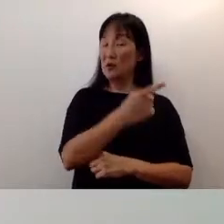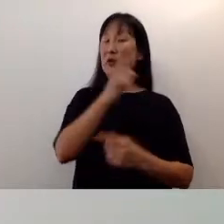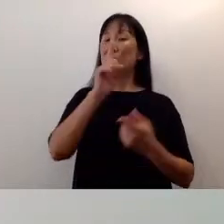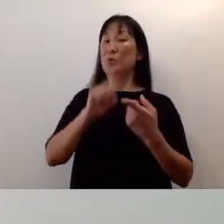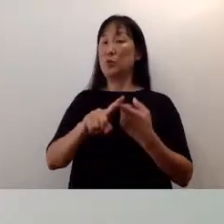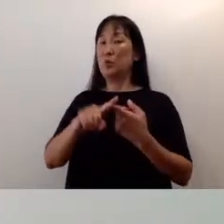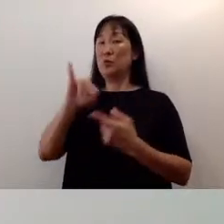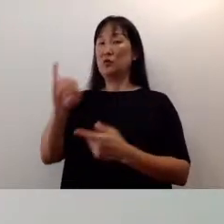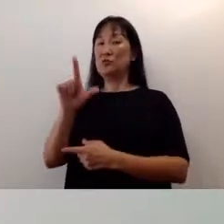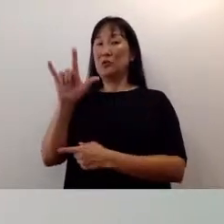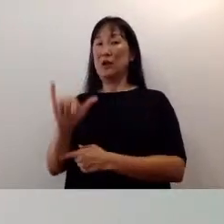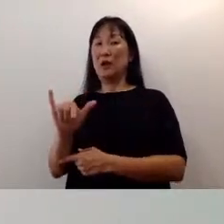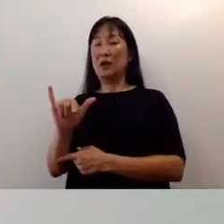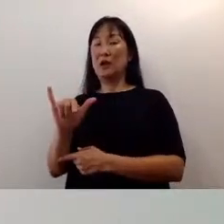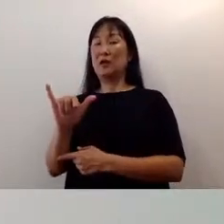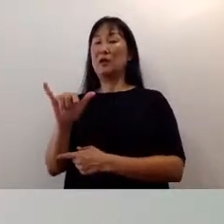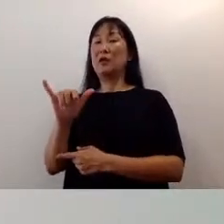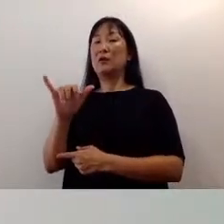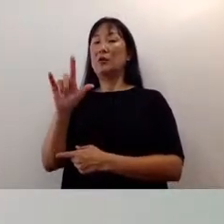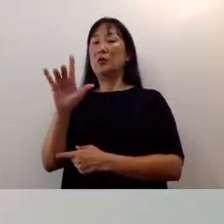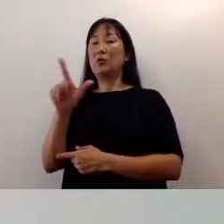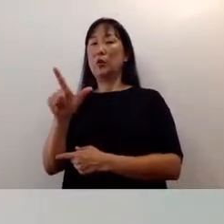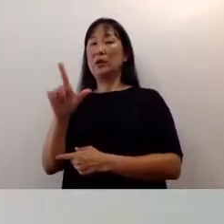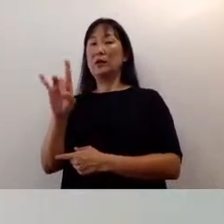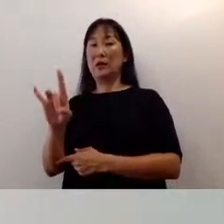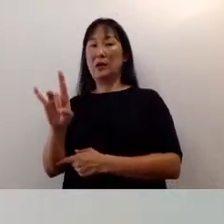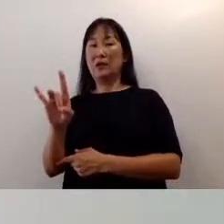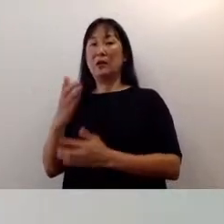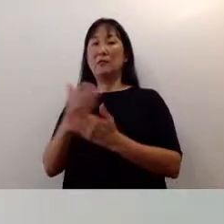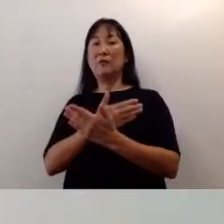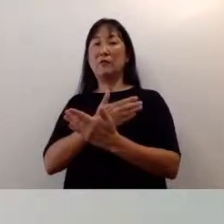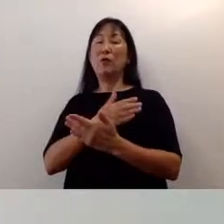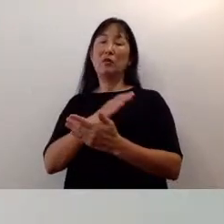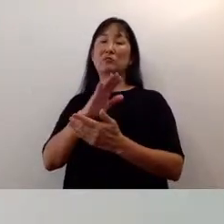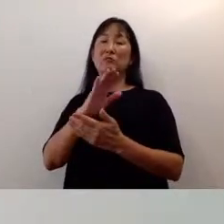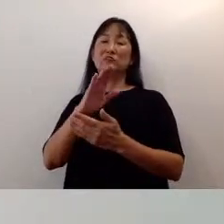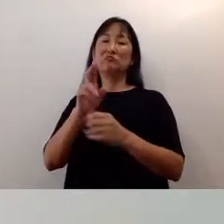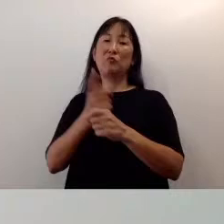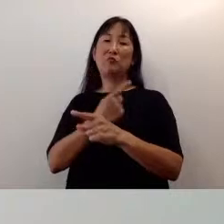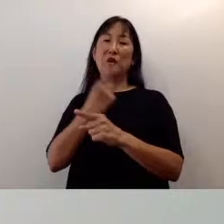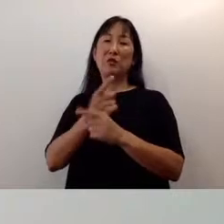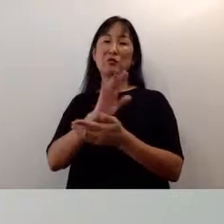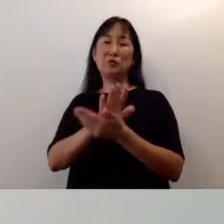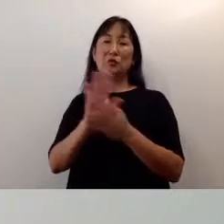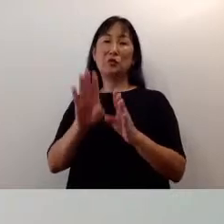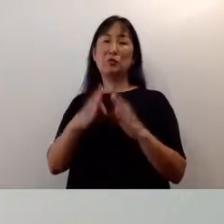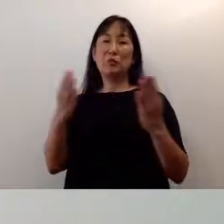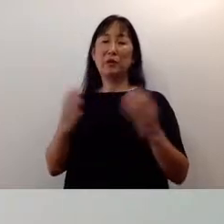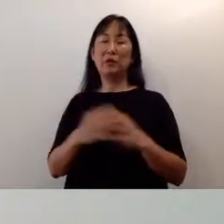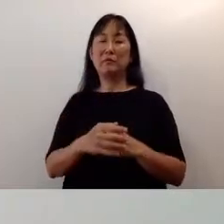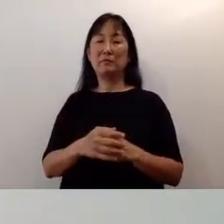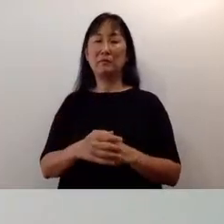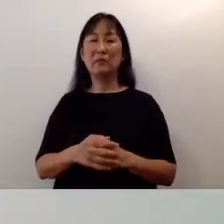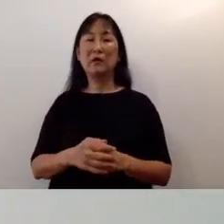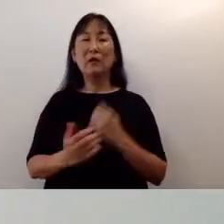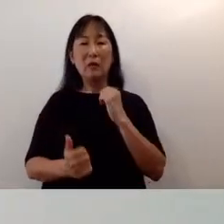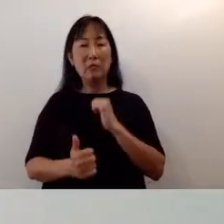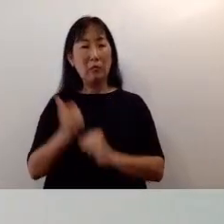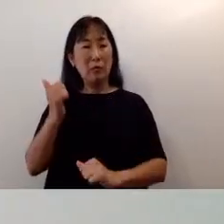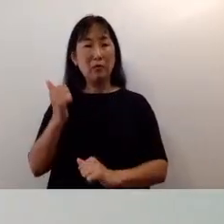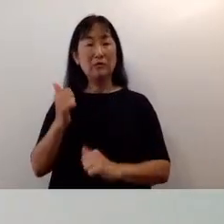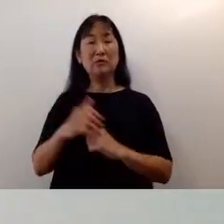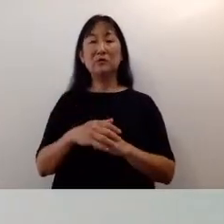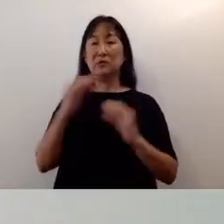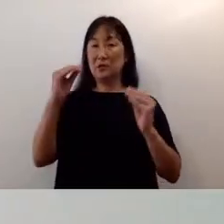through July 28th. So that's actually the last day before the start of the traditional school year. We believe most, if not